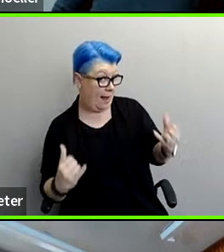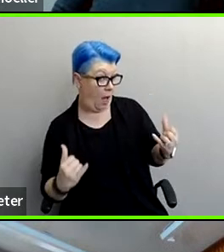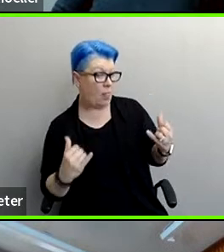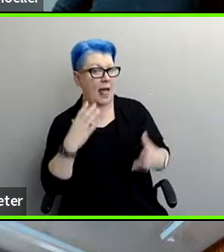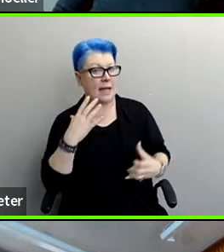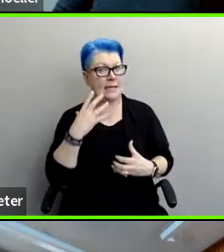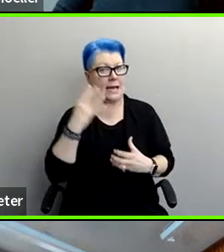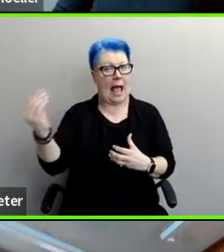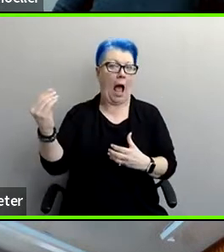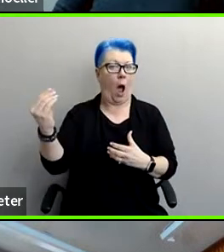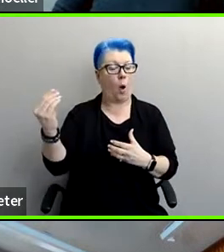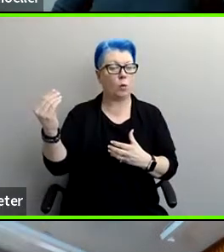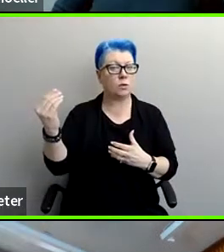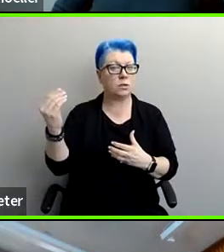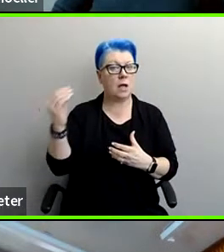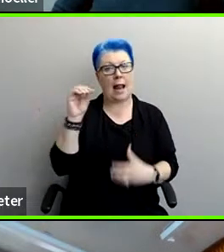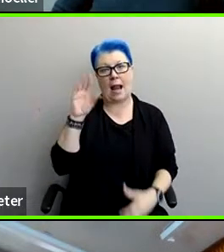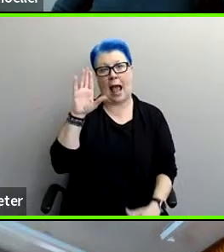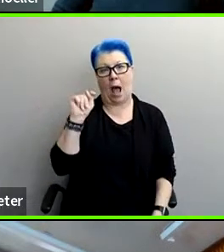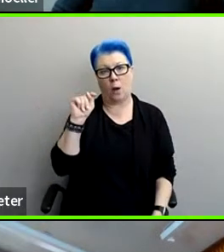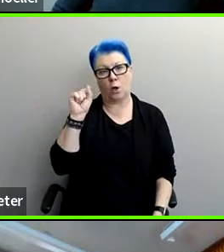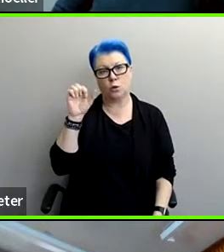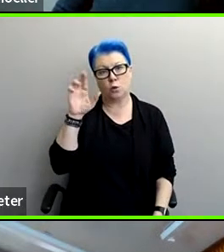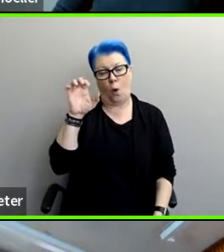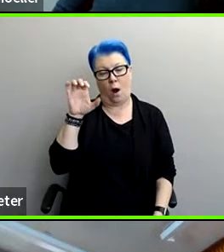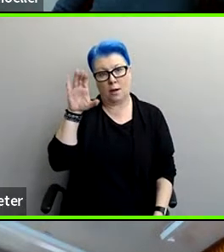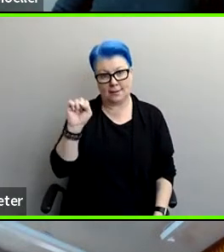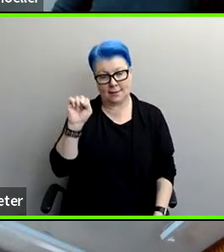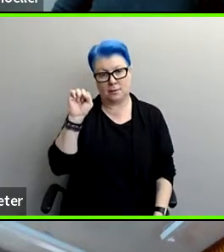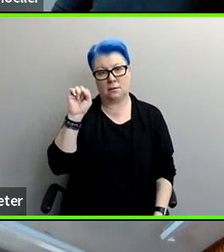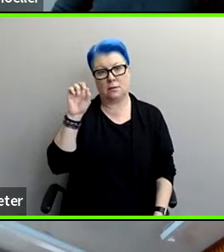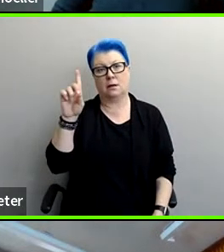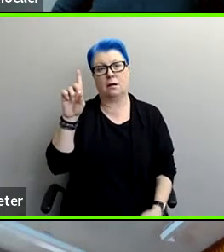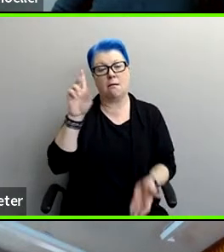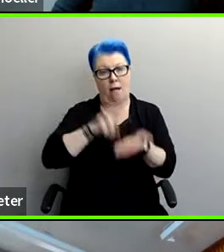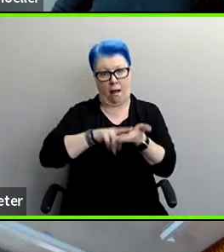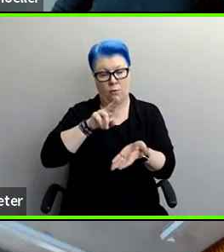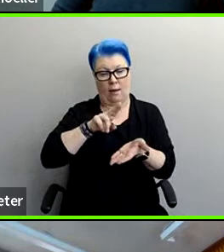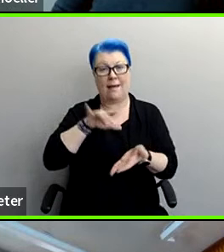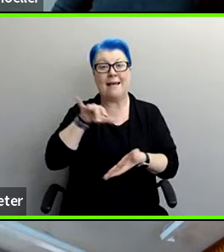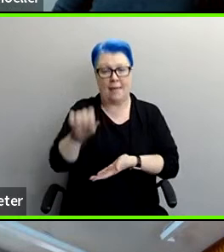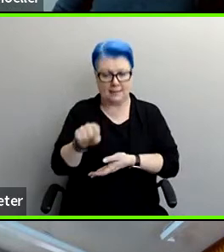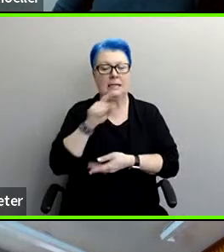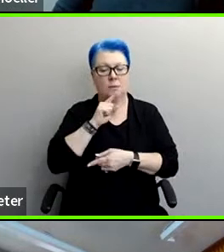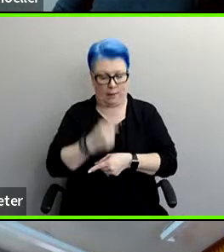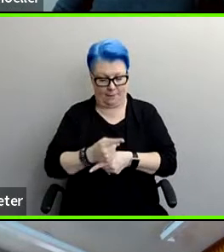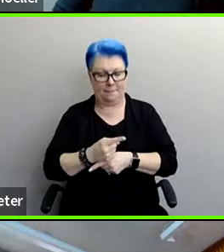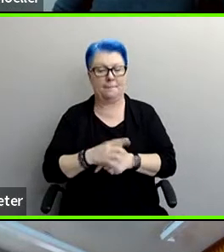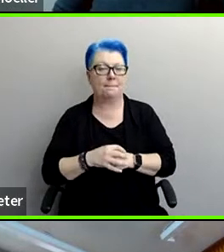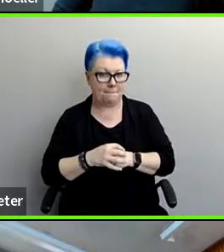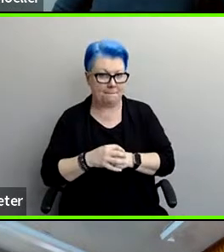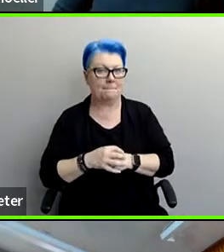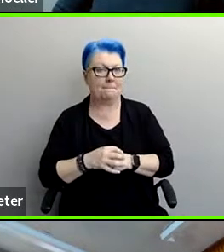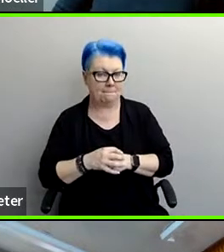outsourced contract that we're giving. It is, it's a third-party contract to Student Transportation of America.